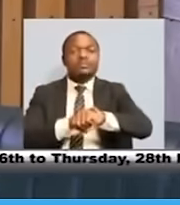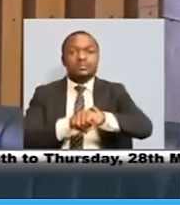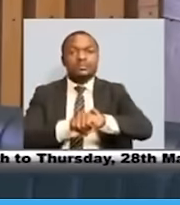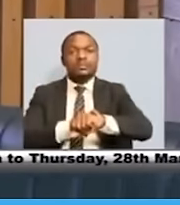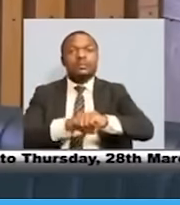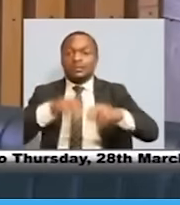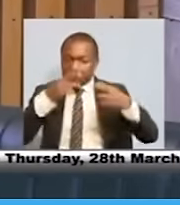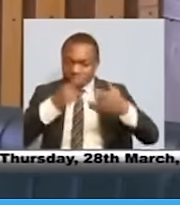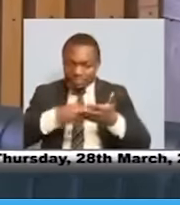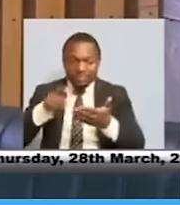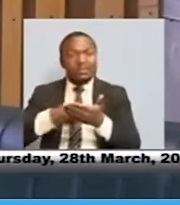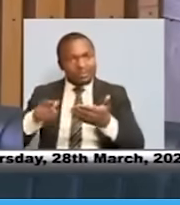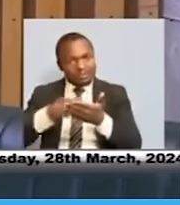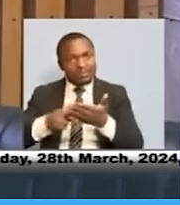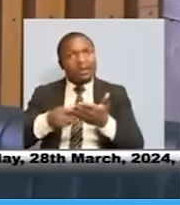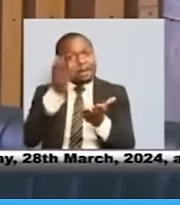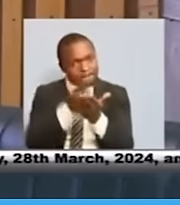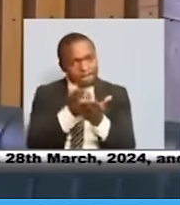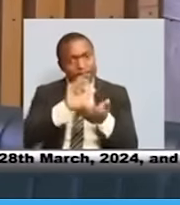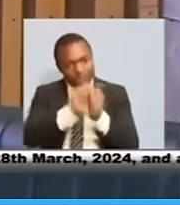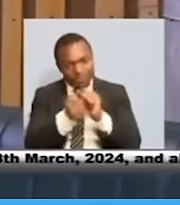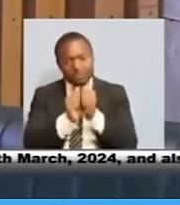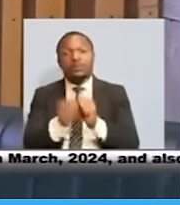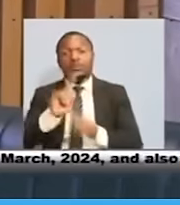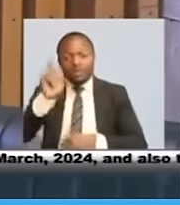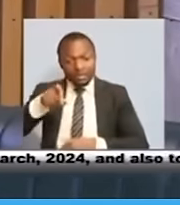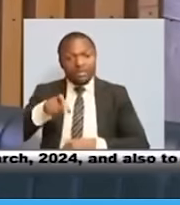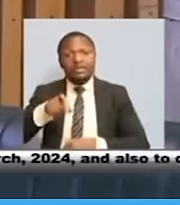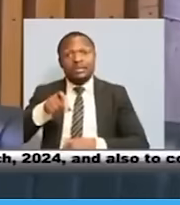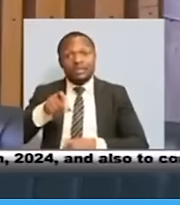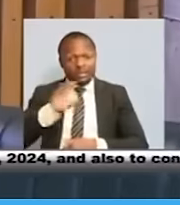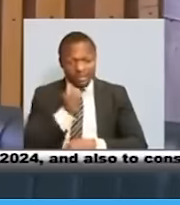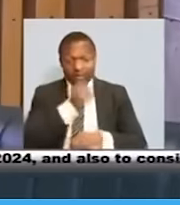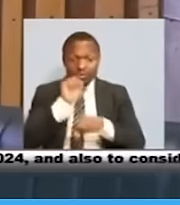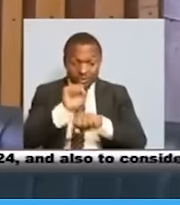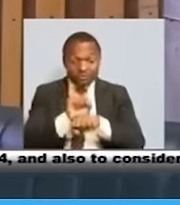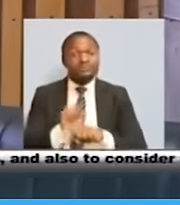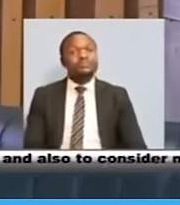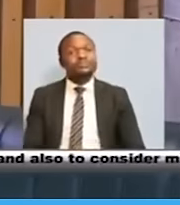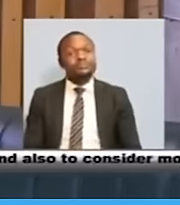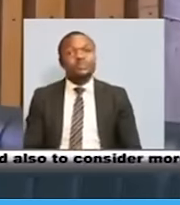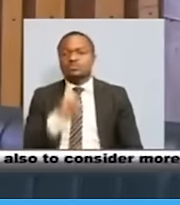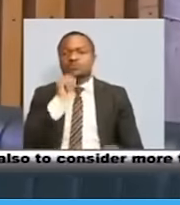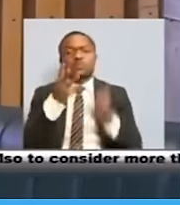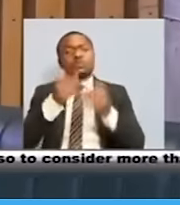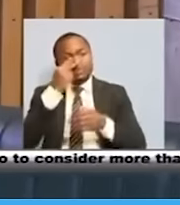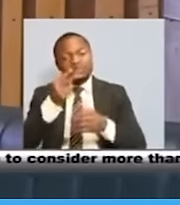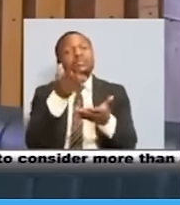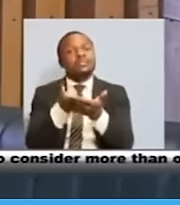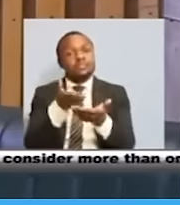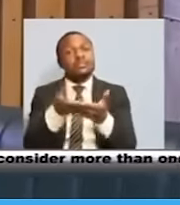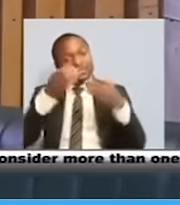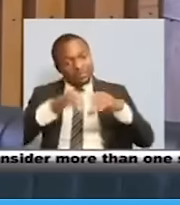them and propose amendments where there is need, because that's our work. So we don't want to see this